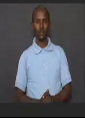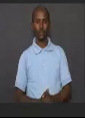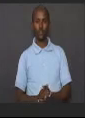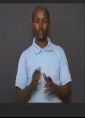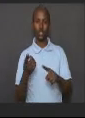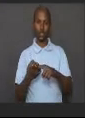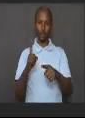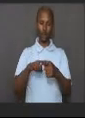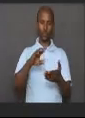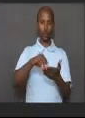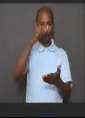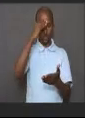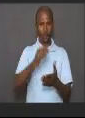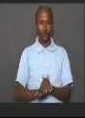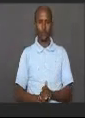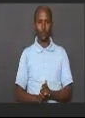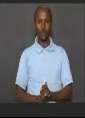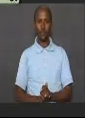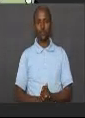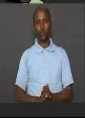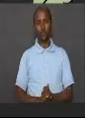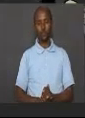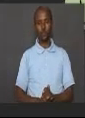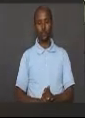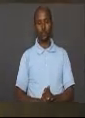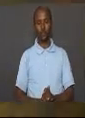Let's get back to our lesson.